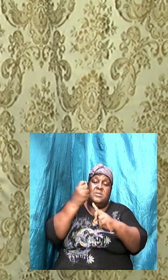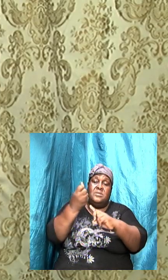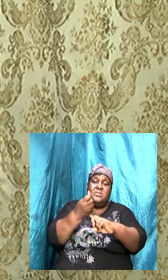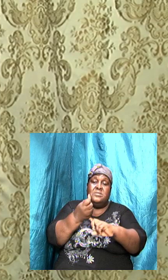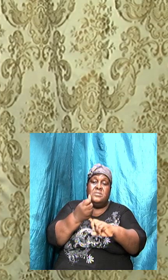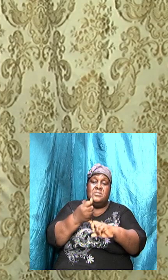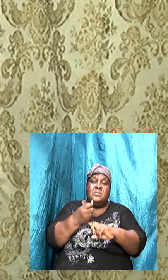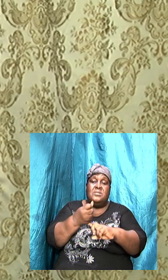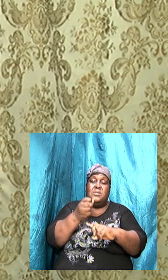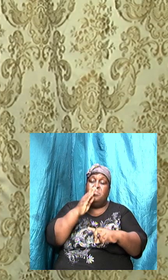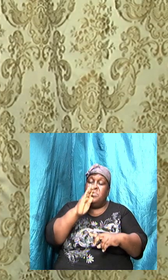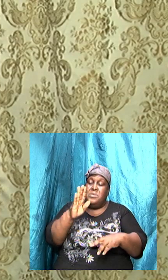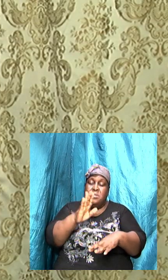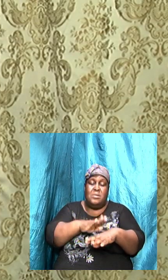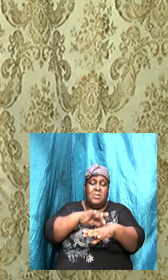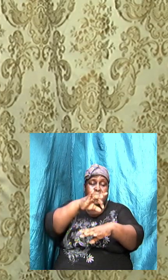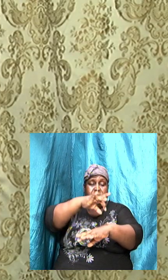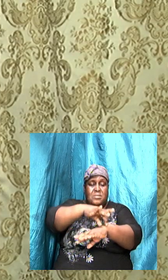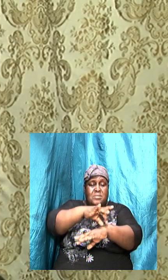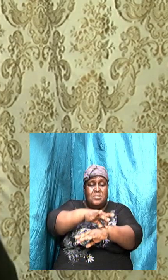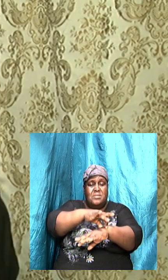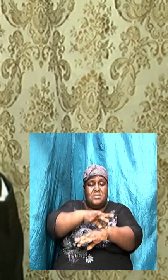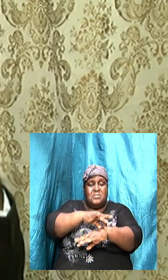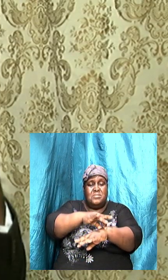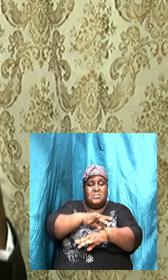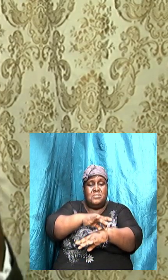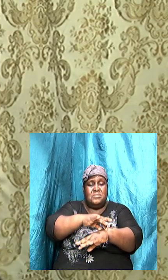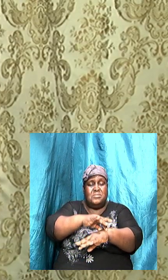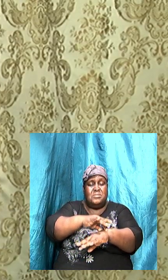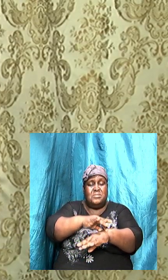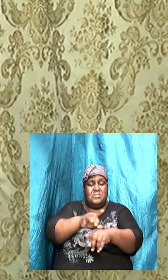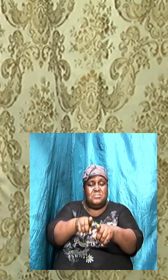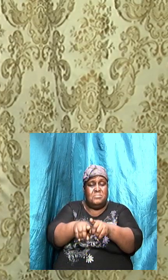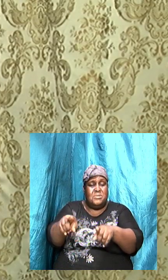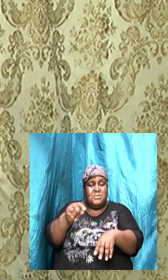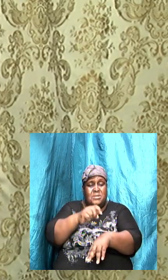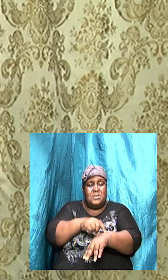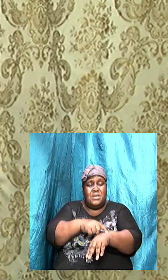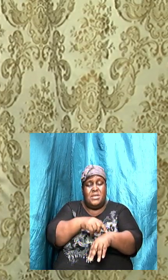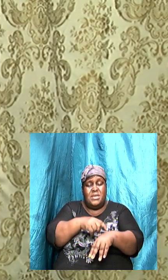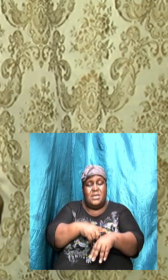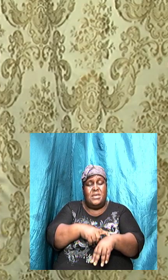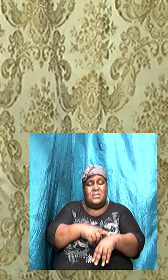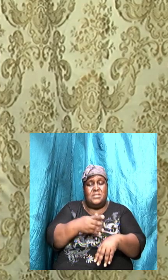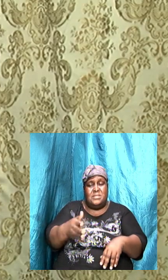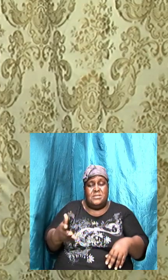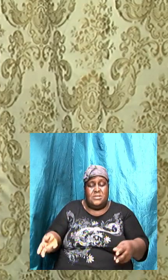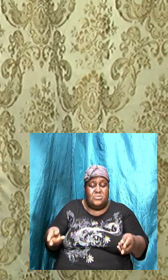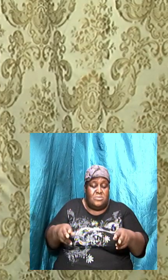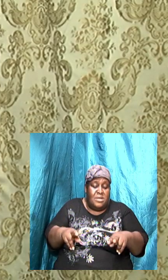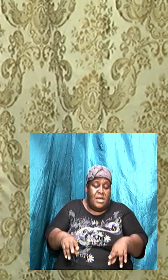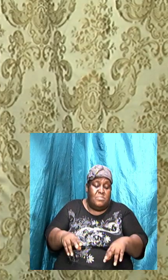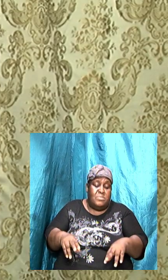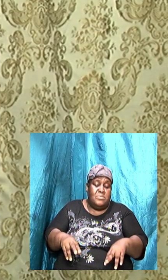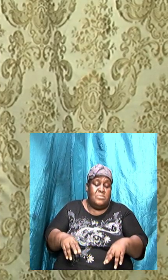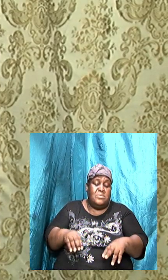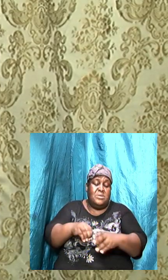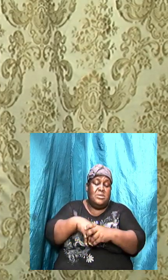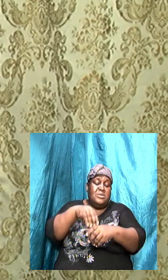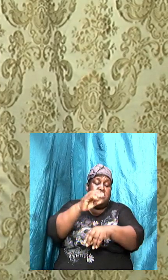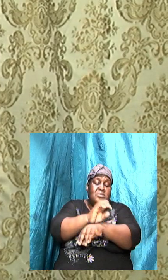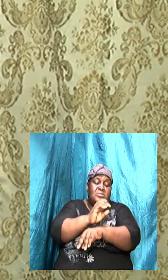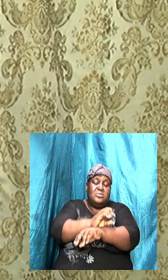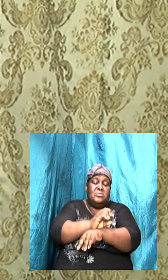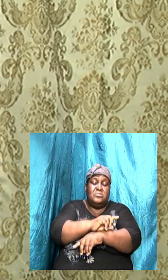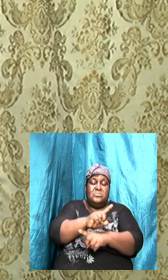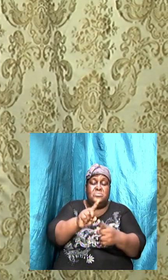earth at a certain time and the things that will happen when the church is raptured, taken out of the way, and the rise